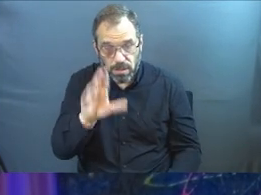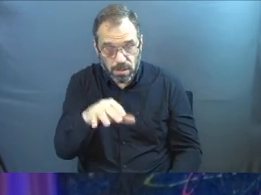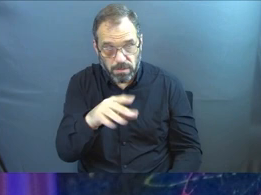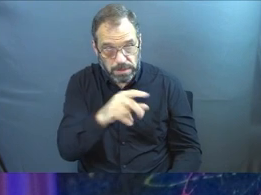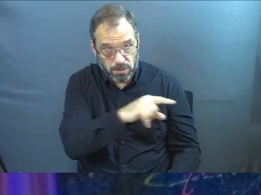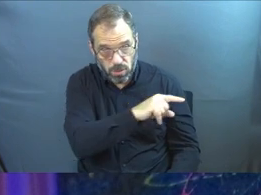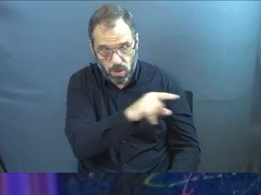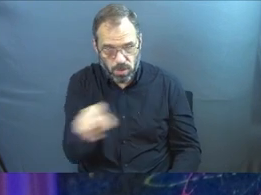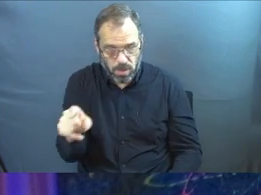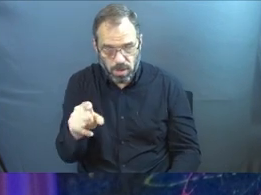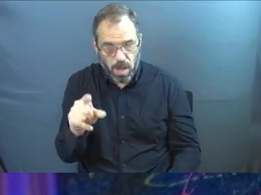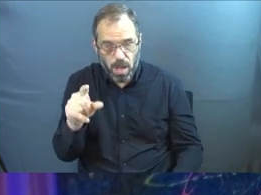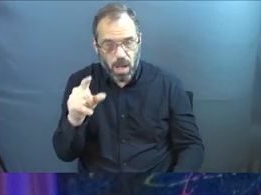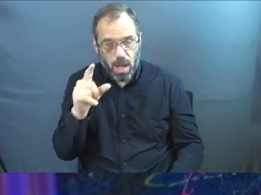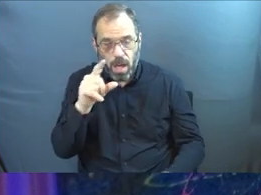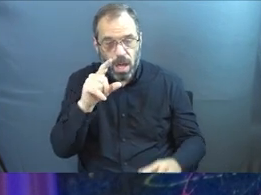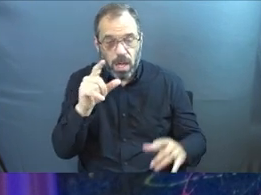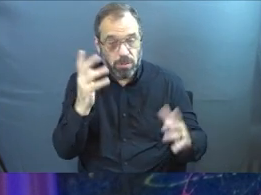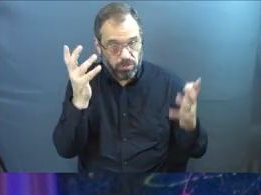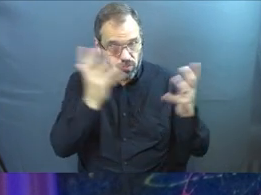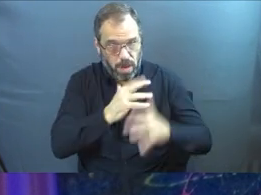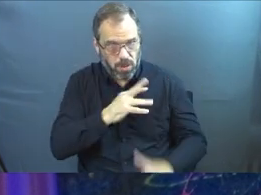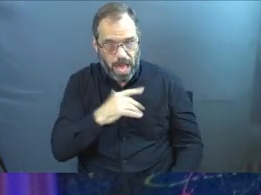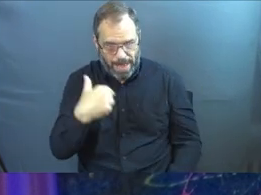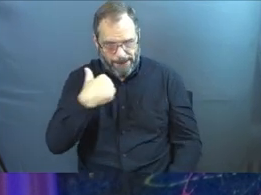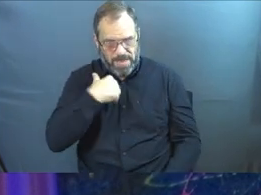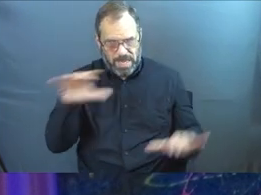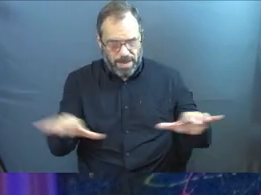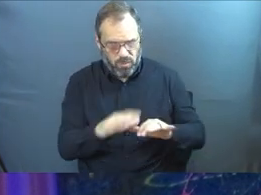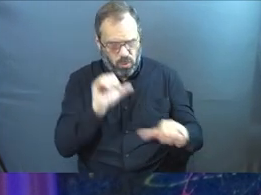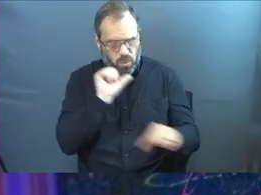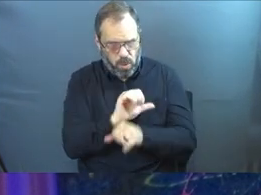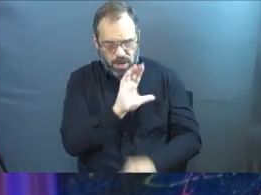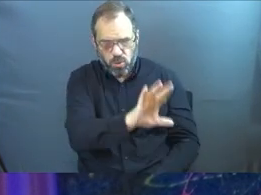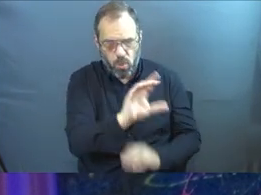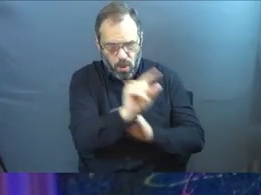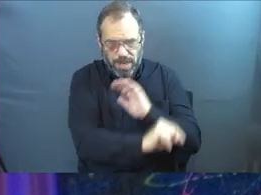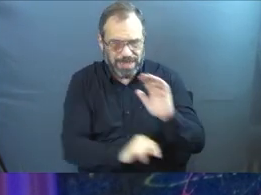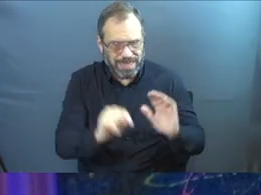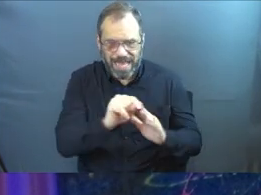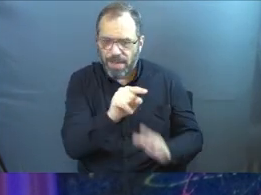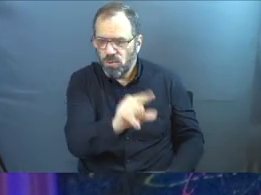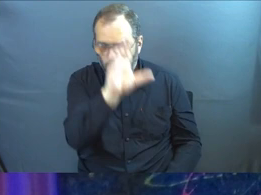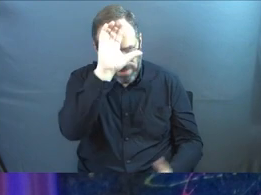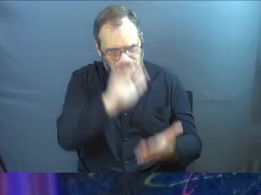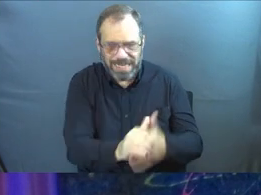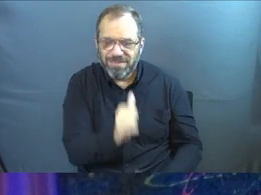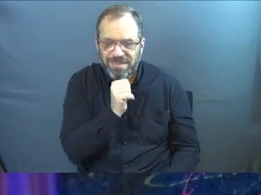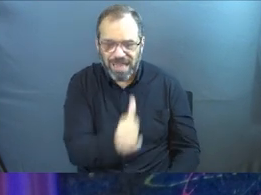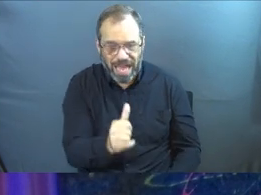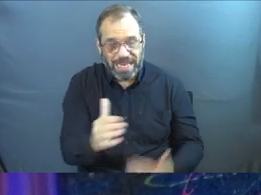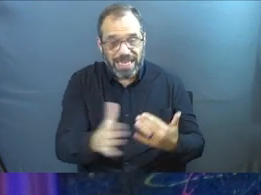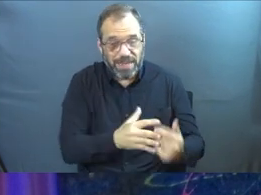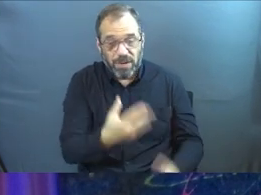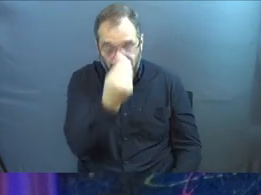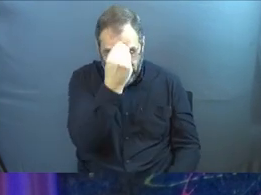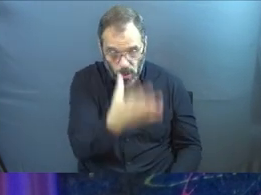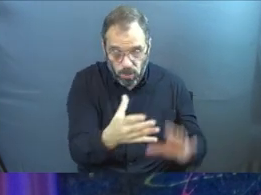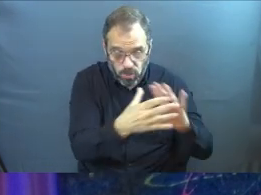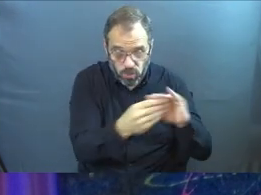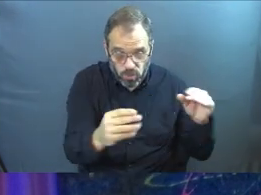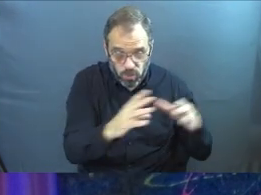and see. Wonder and be astounded, for I am doing a work in your days that you would not believe, even if I told